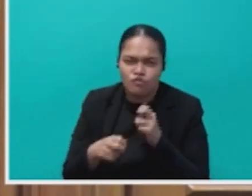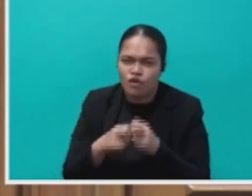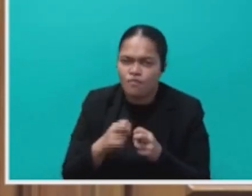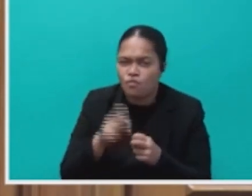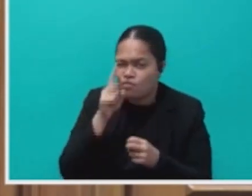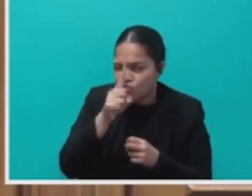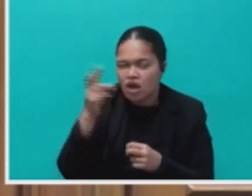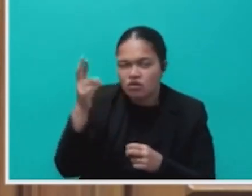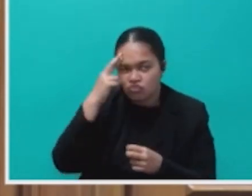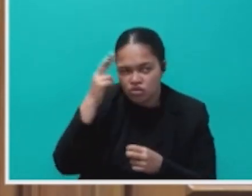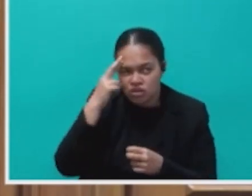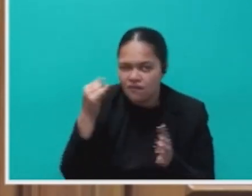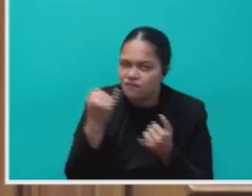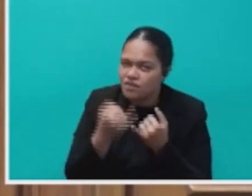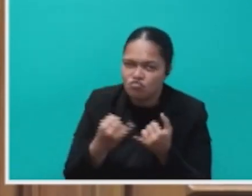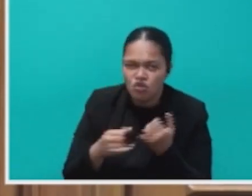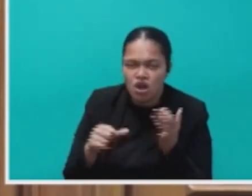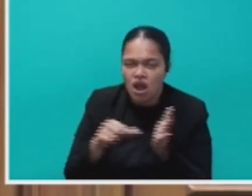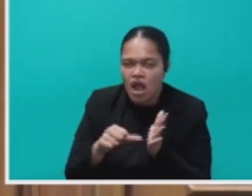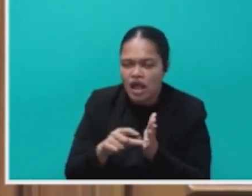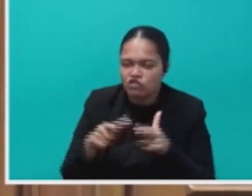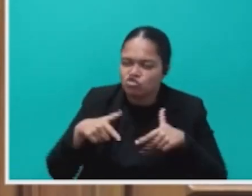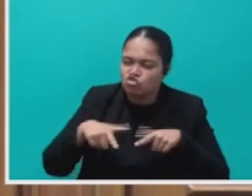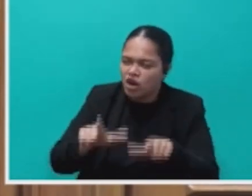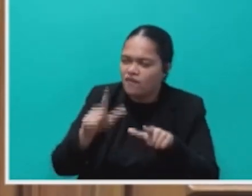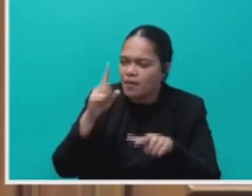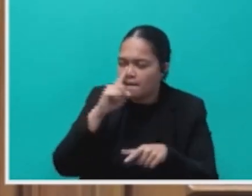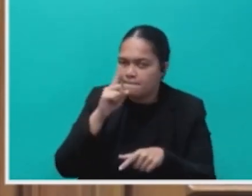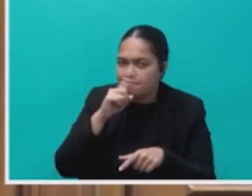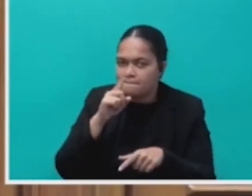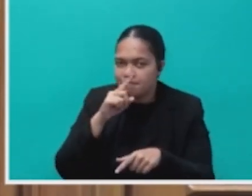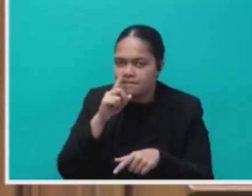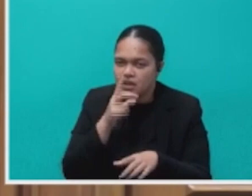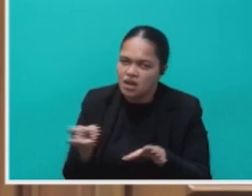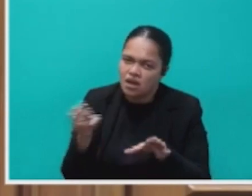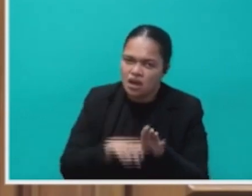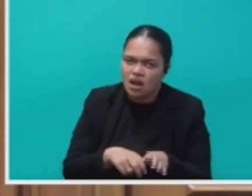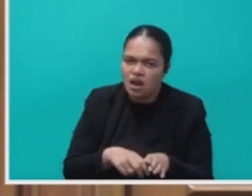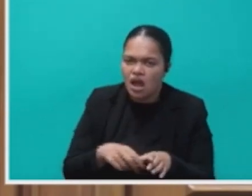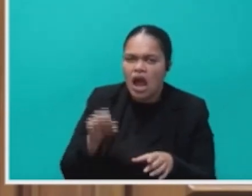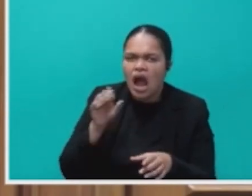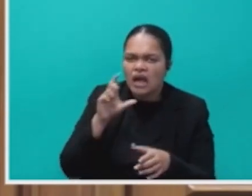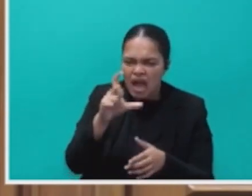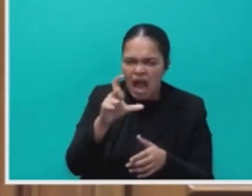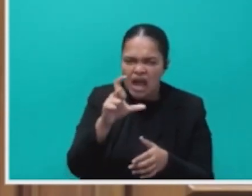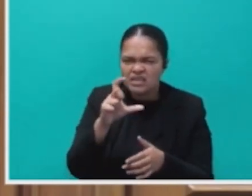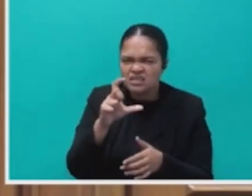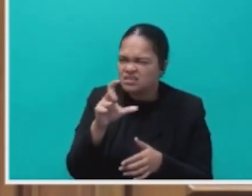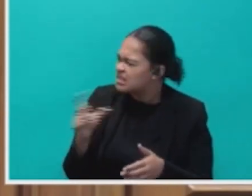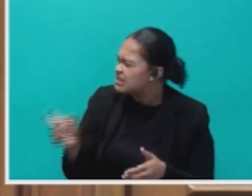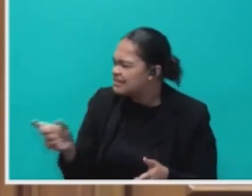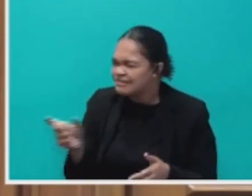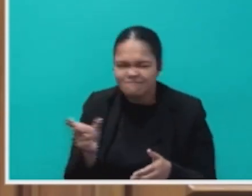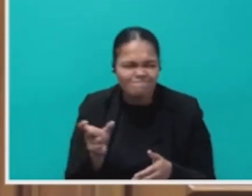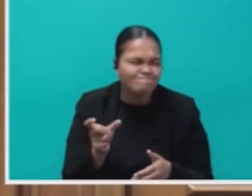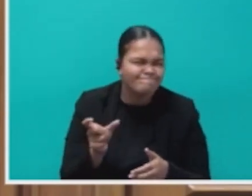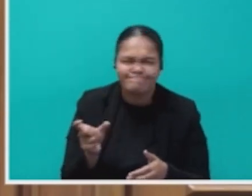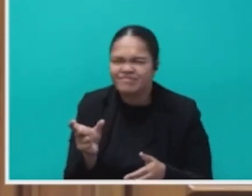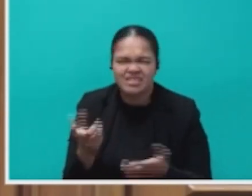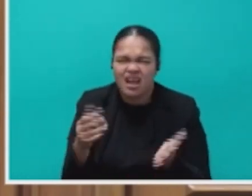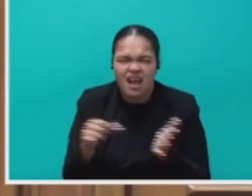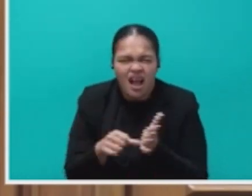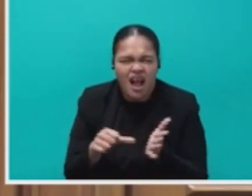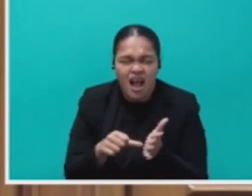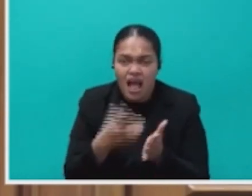the reasons it was hard for the traveling public to get card topped up. They do have the right to